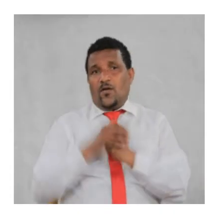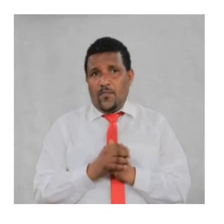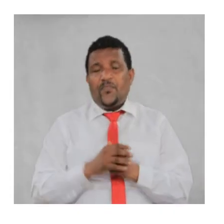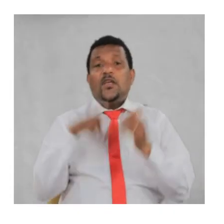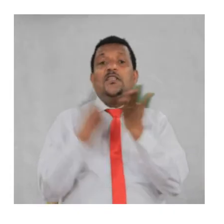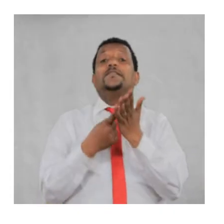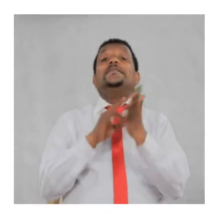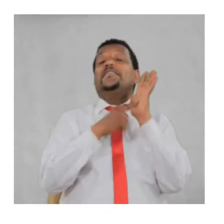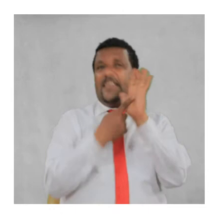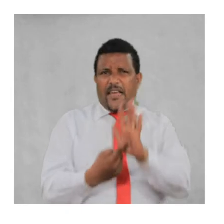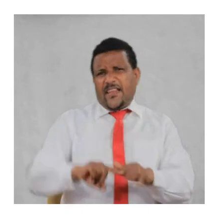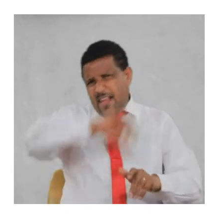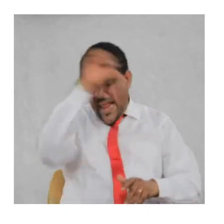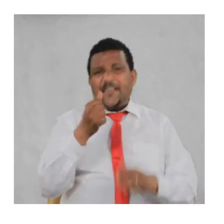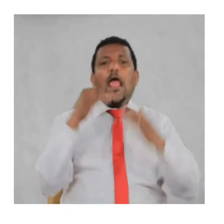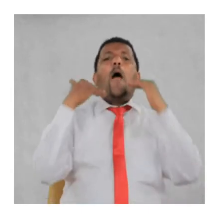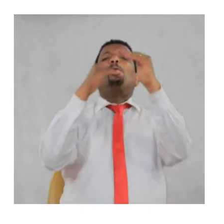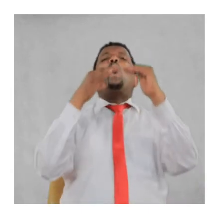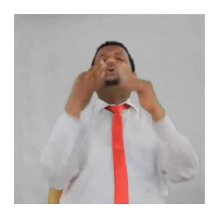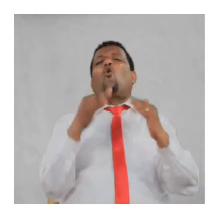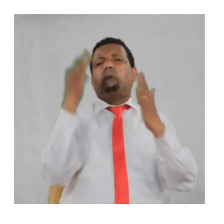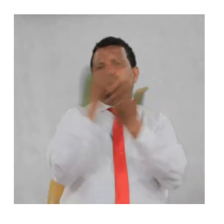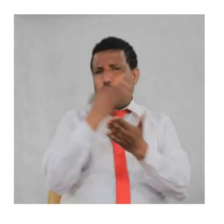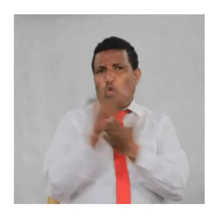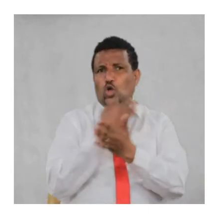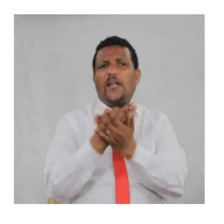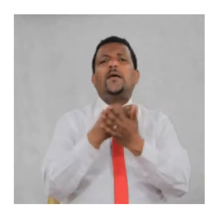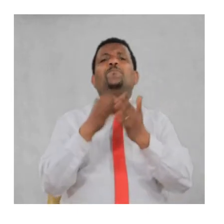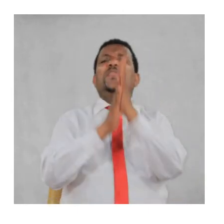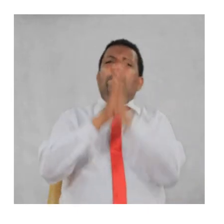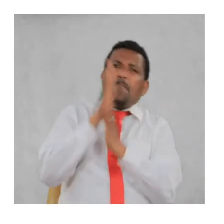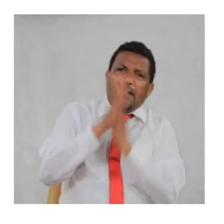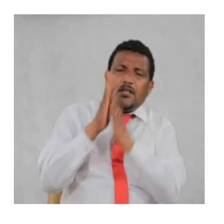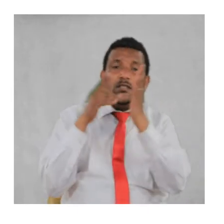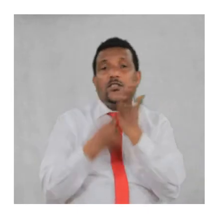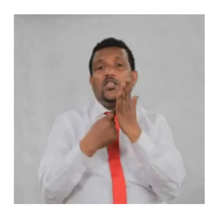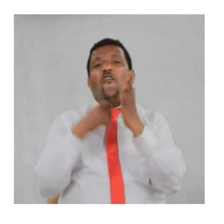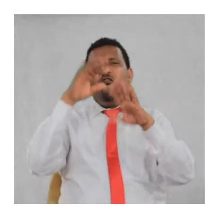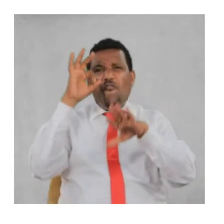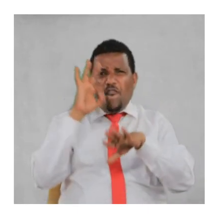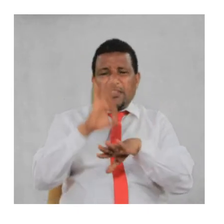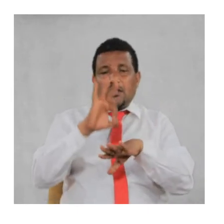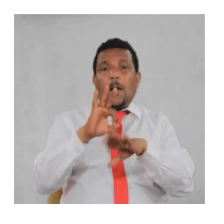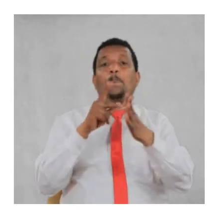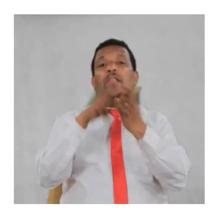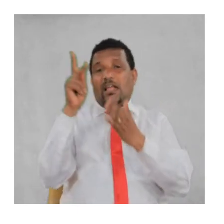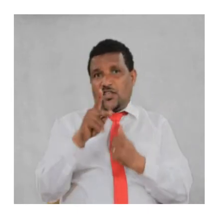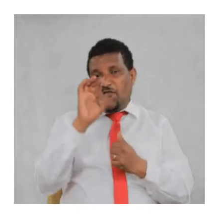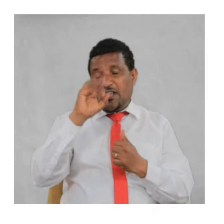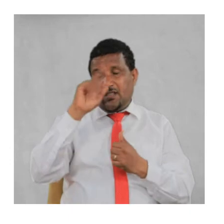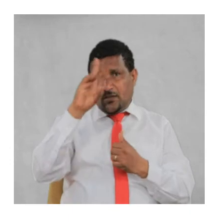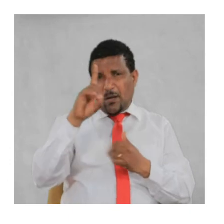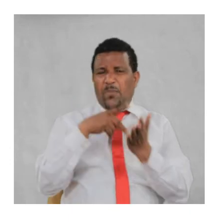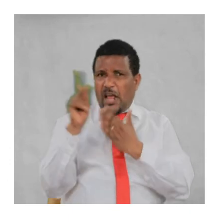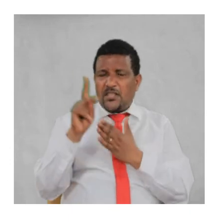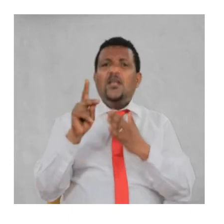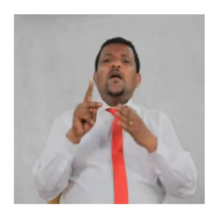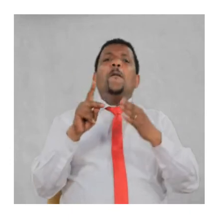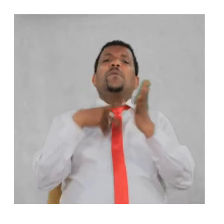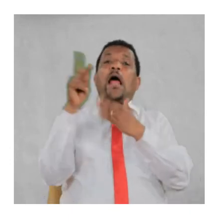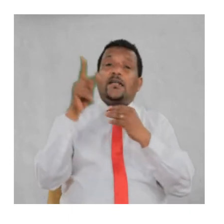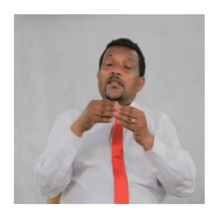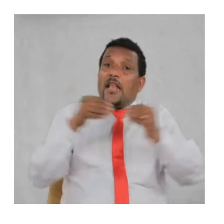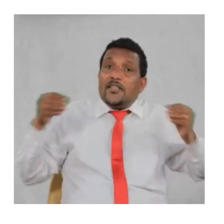It indicates any amount of a product is demanded at this fixed price, and its price elasticity of demand value